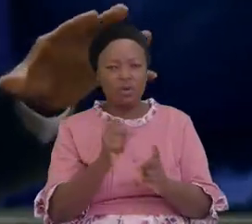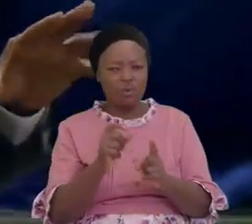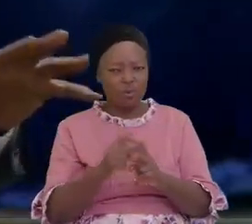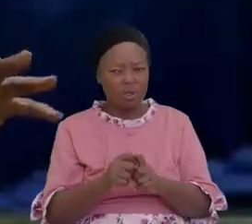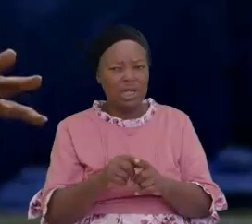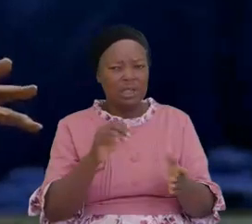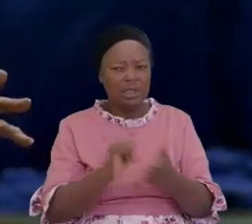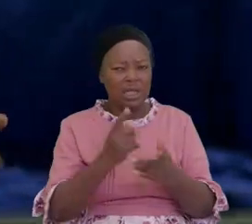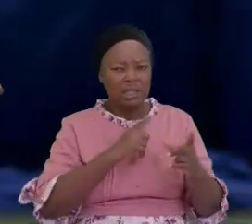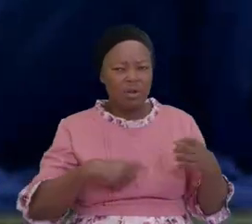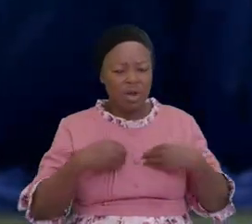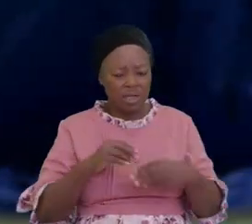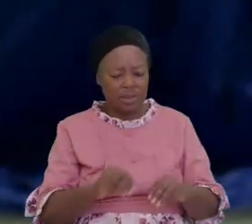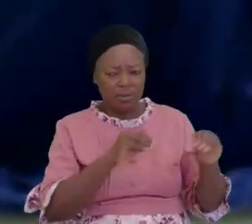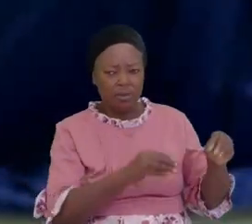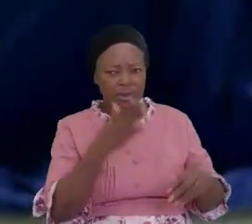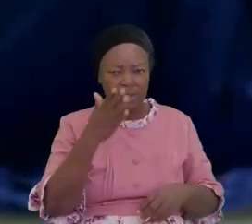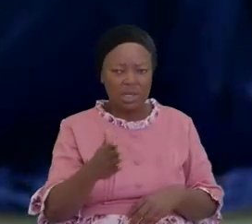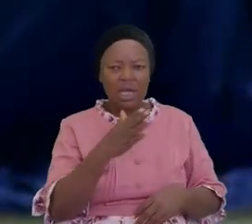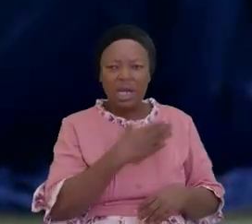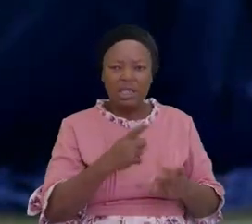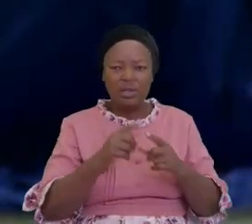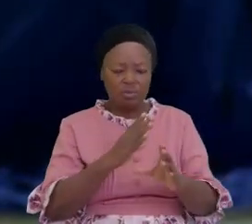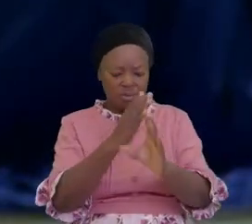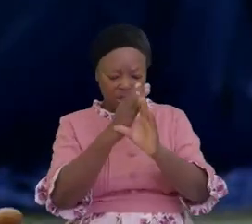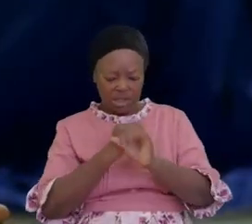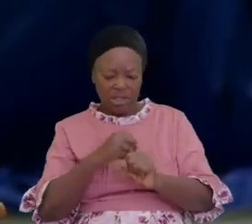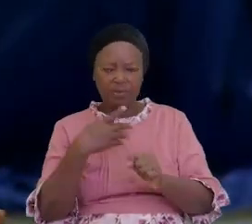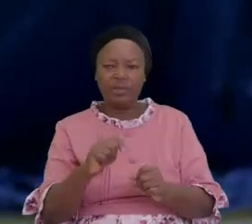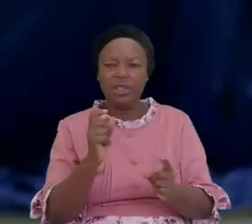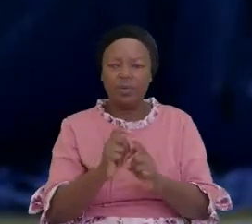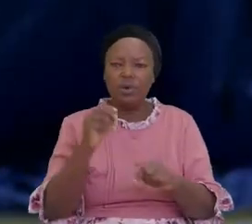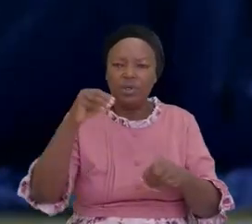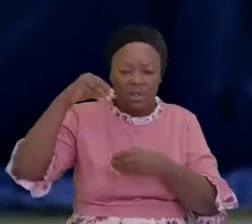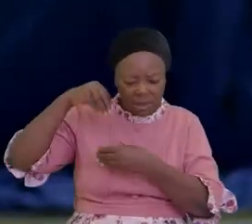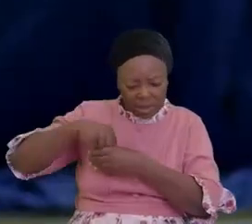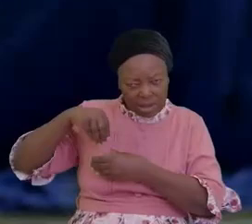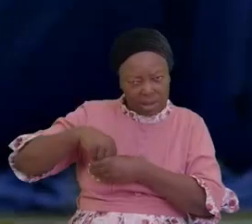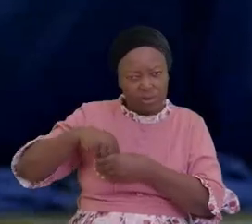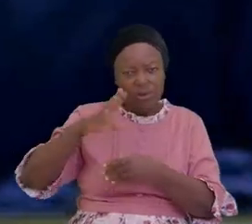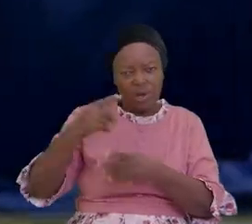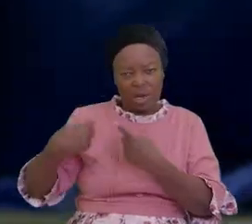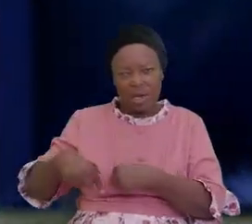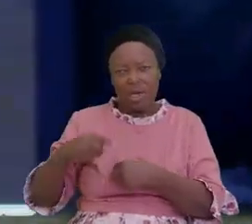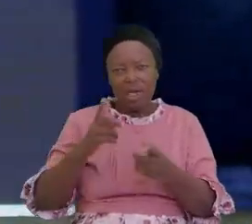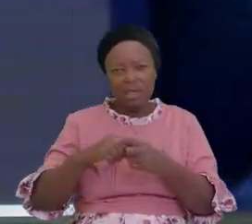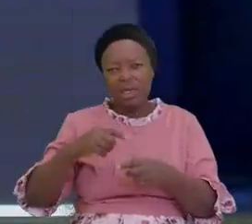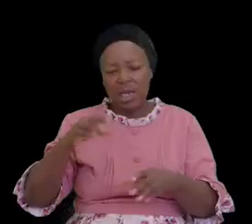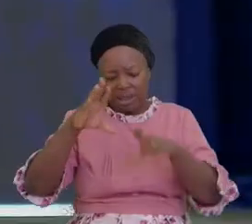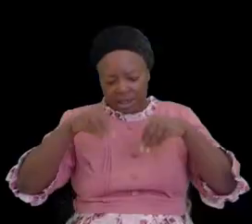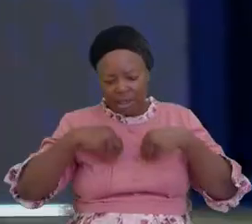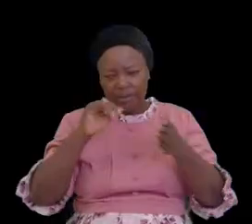has put there, and you have received the word, internalized the word, and you live by the